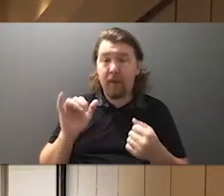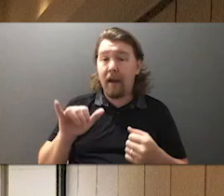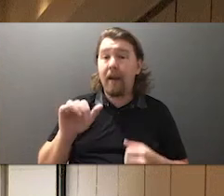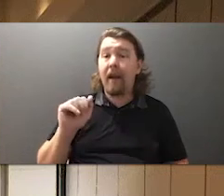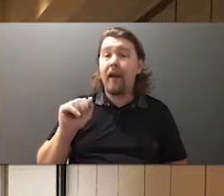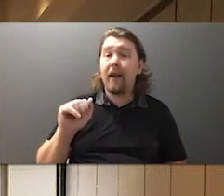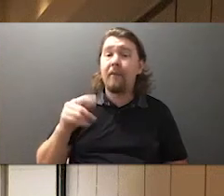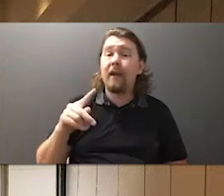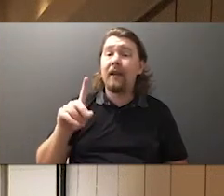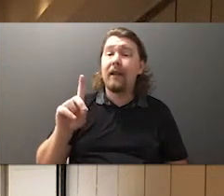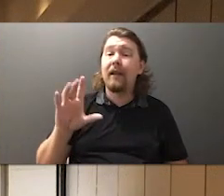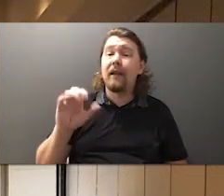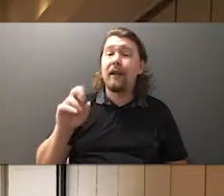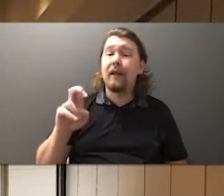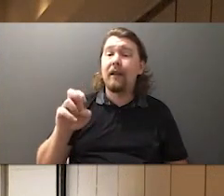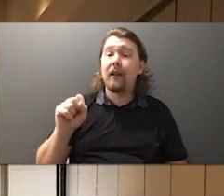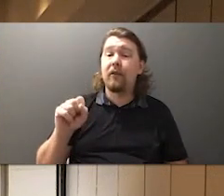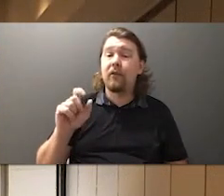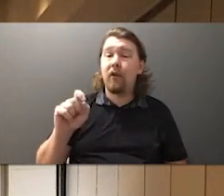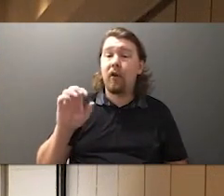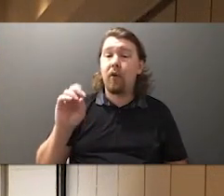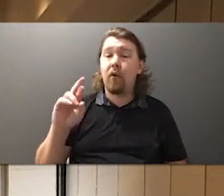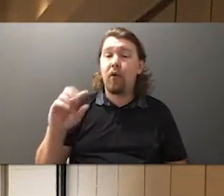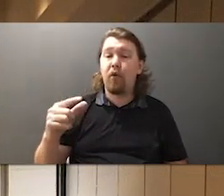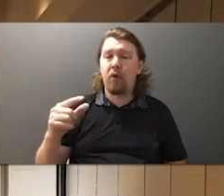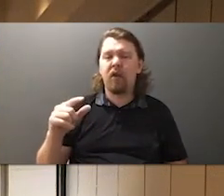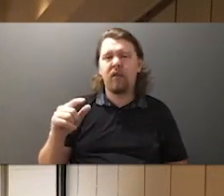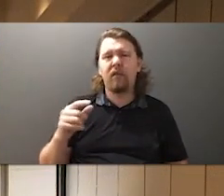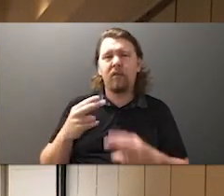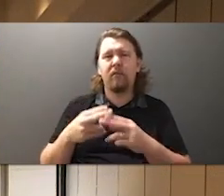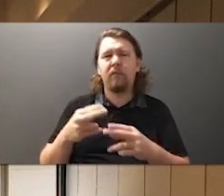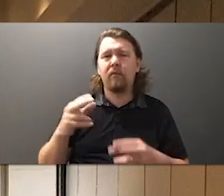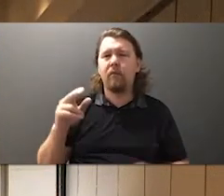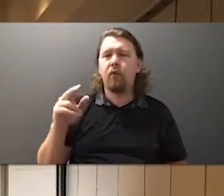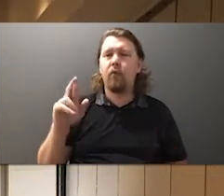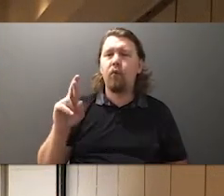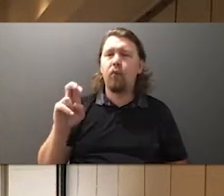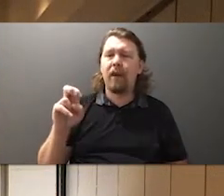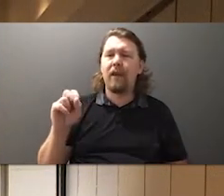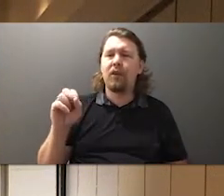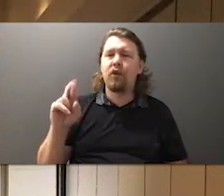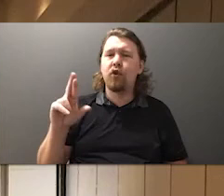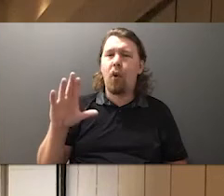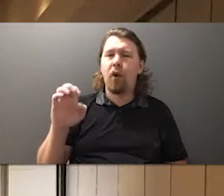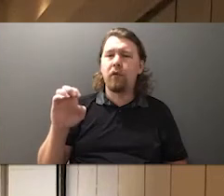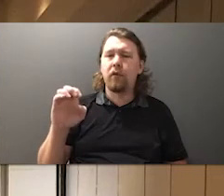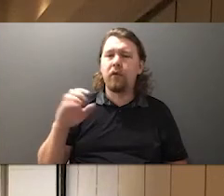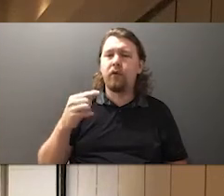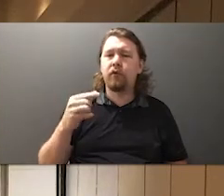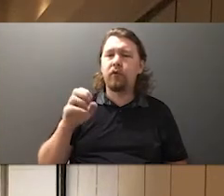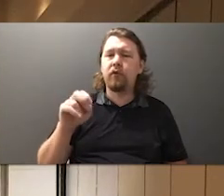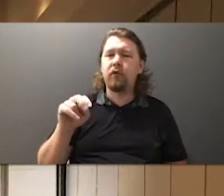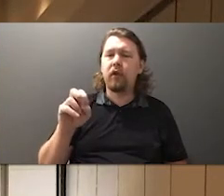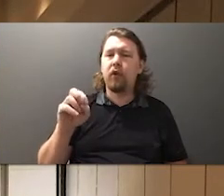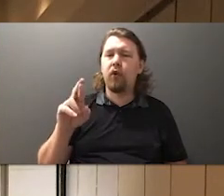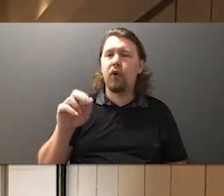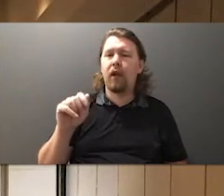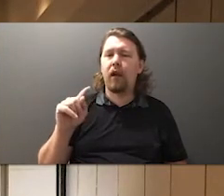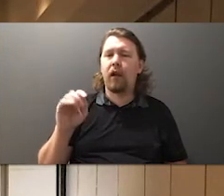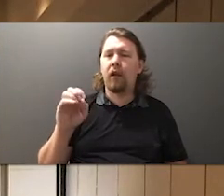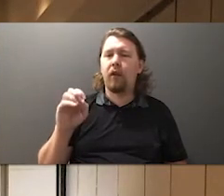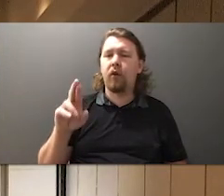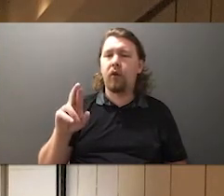apdcares.org resource generator is amazing, but also a lot of it's kind of redundant. So like if you put in recreation, you might